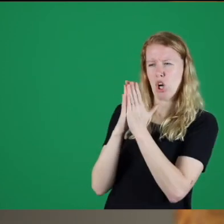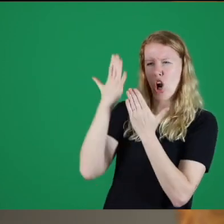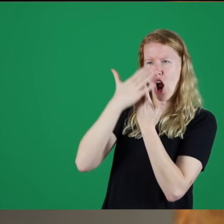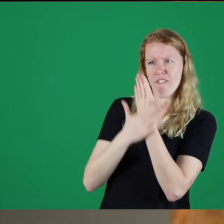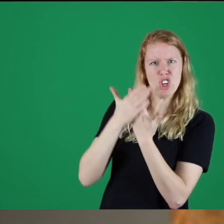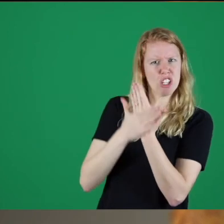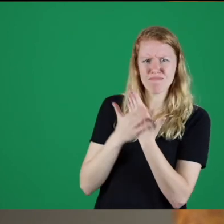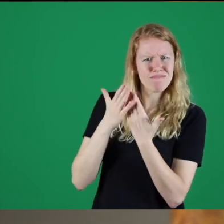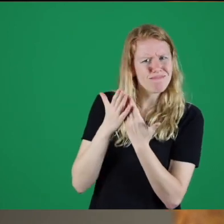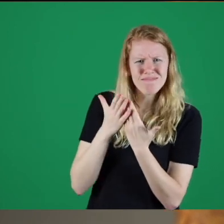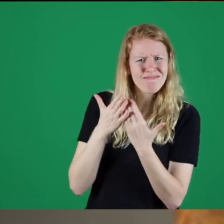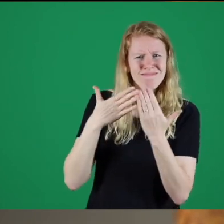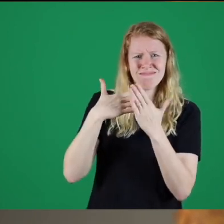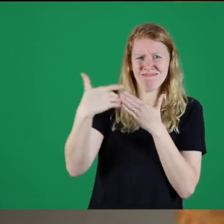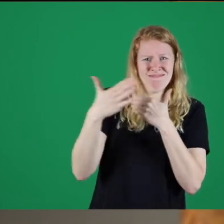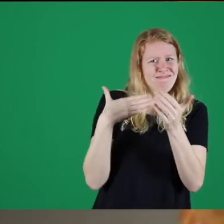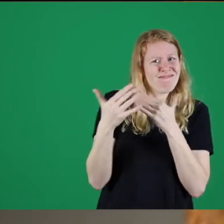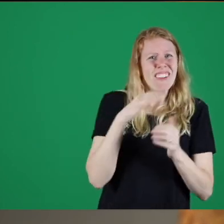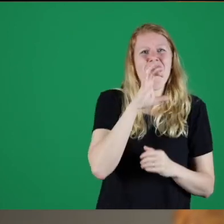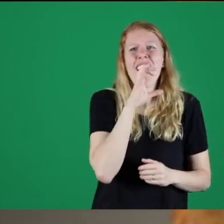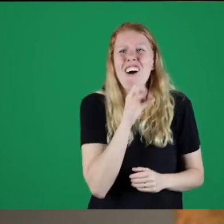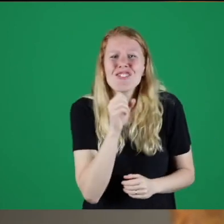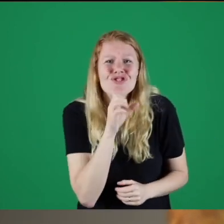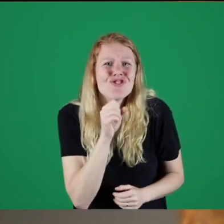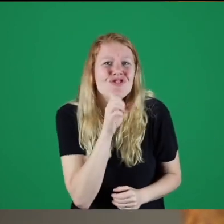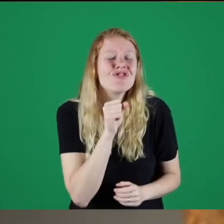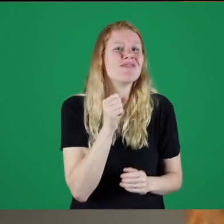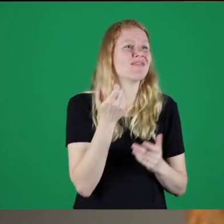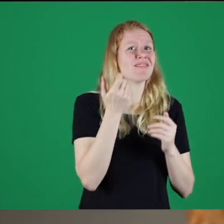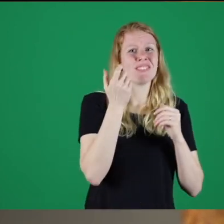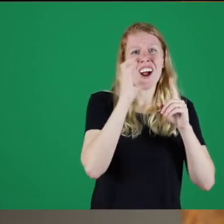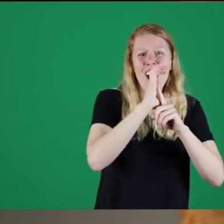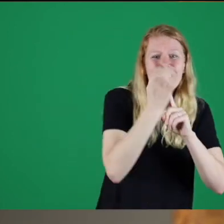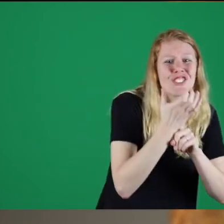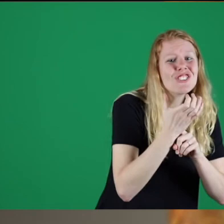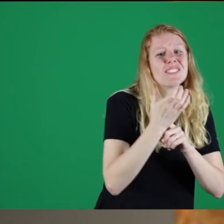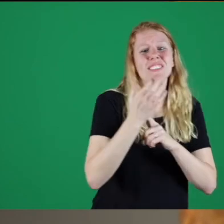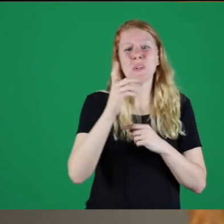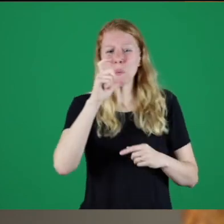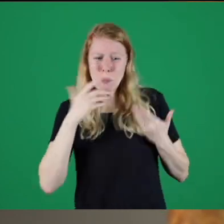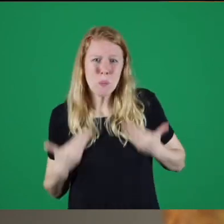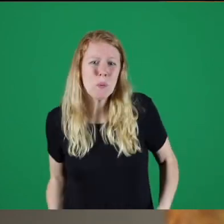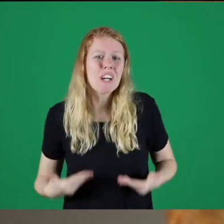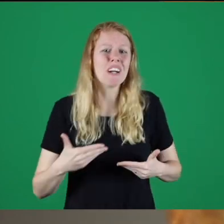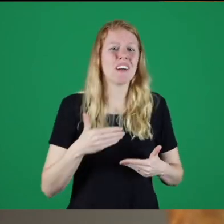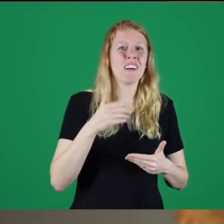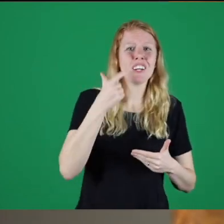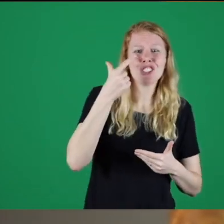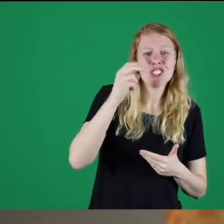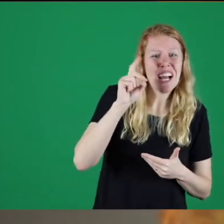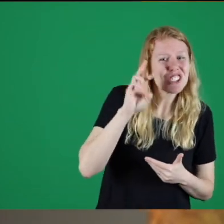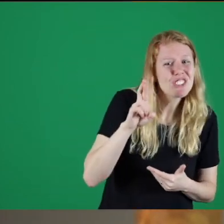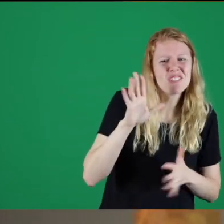So I think we can learn from one another, regardless of age or what our culture is or who we are or our gender, if we